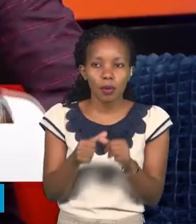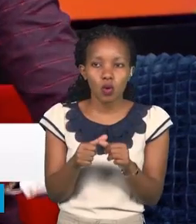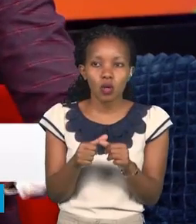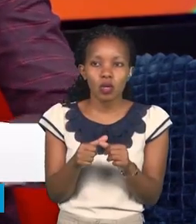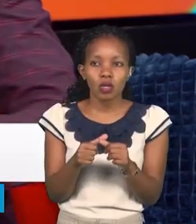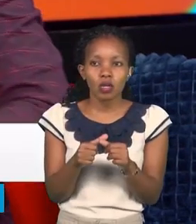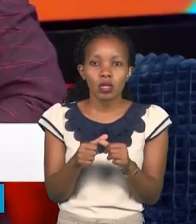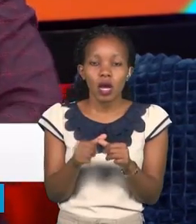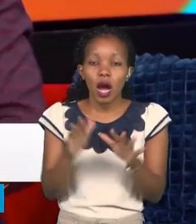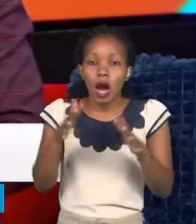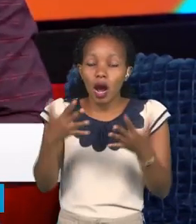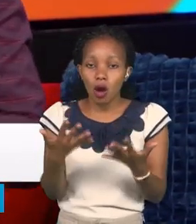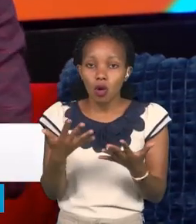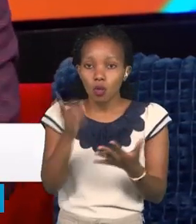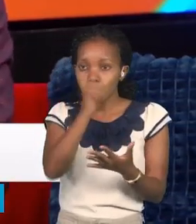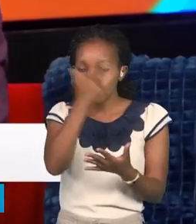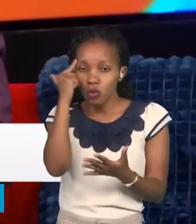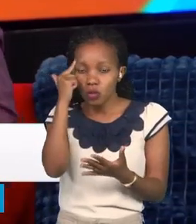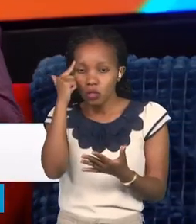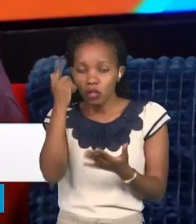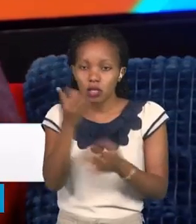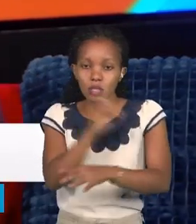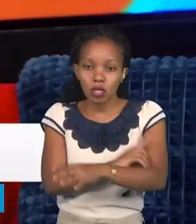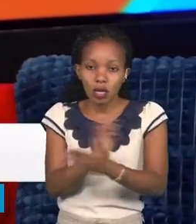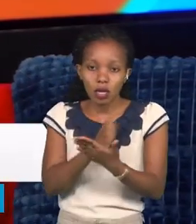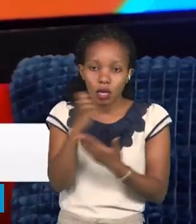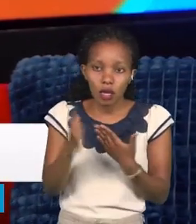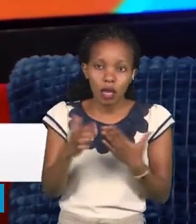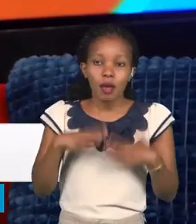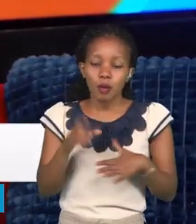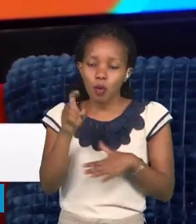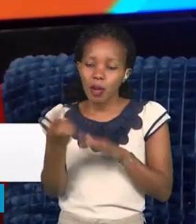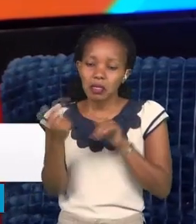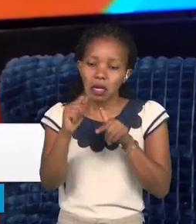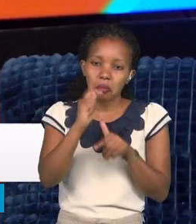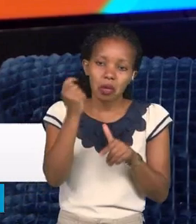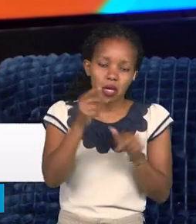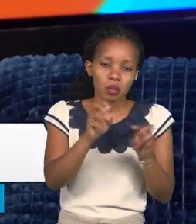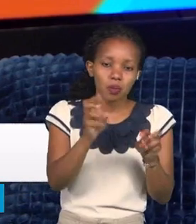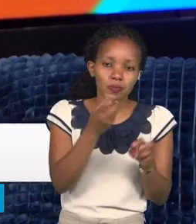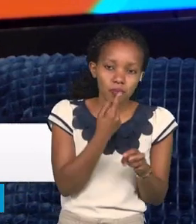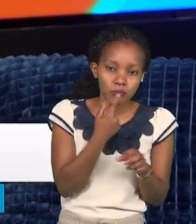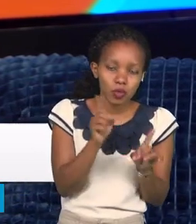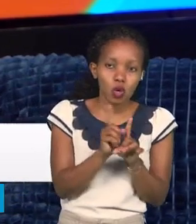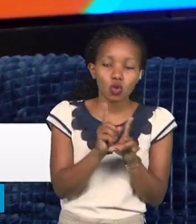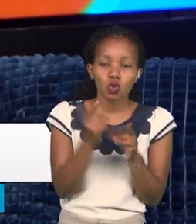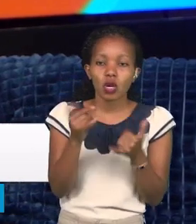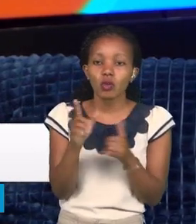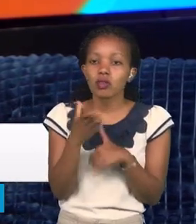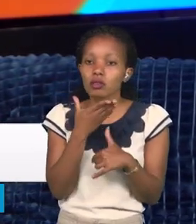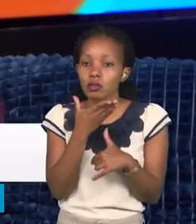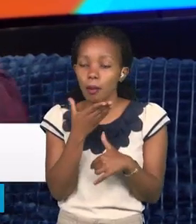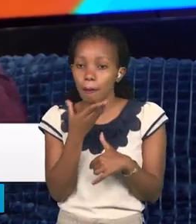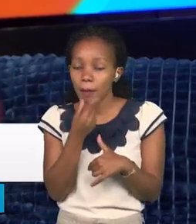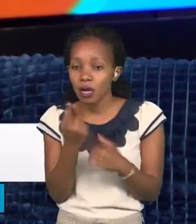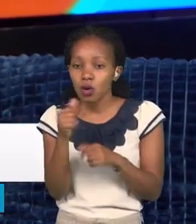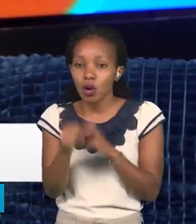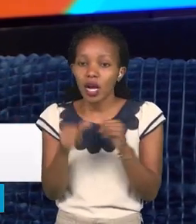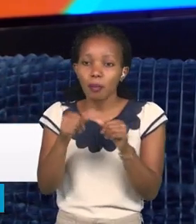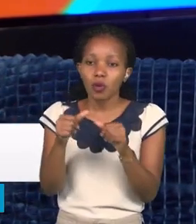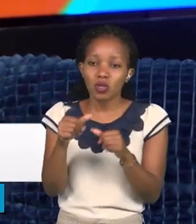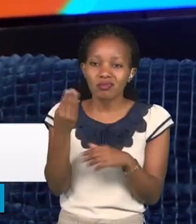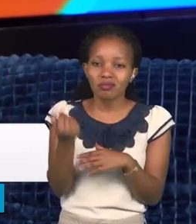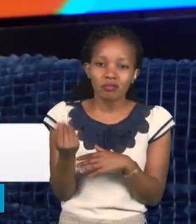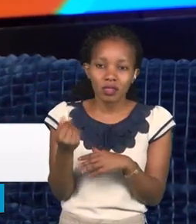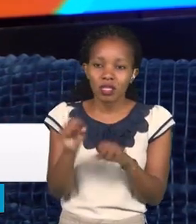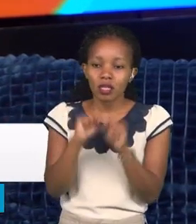reversing outbounds, because now at the end of the day, we need people to come in. And also, Prem will be telling us about the cost, because you've seen so many